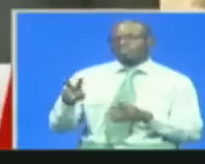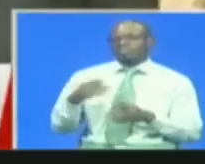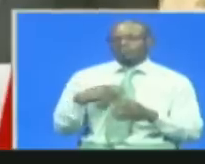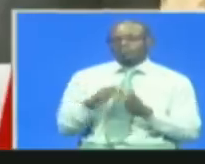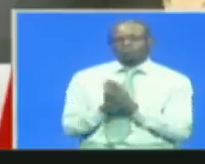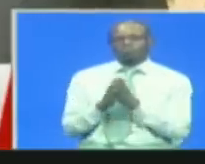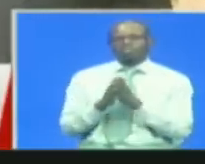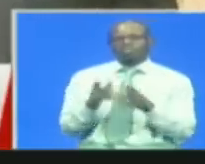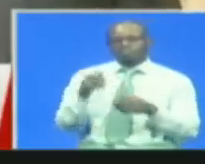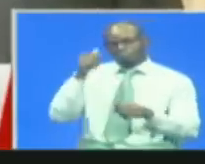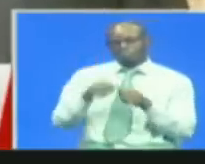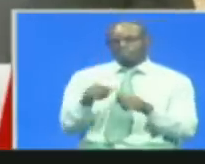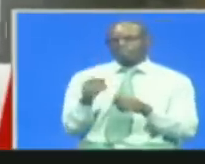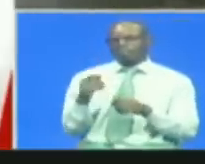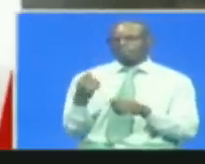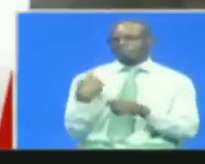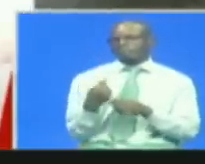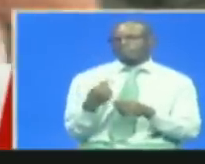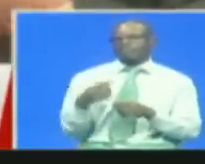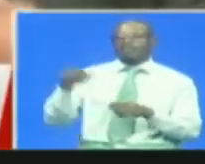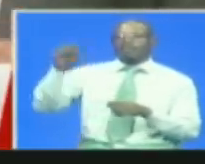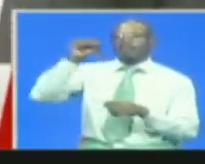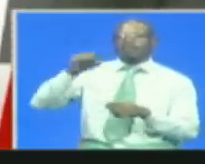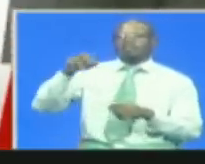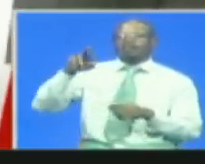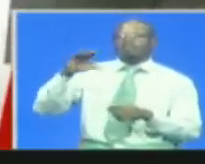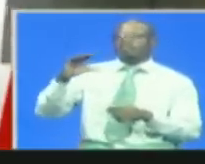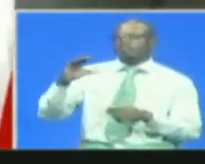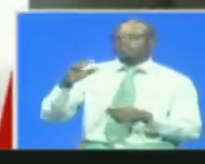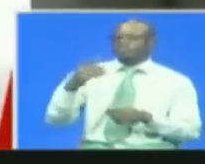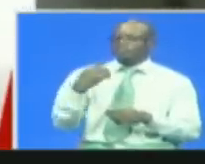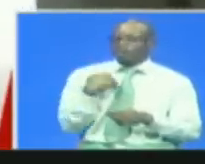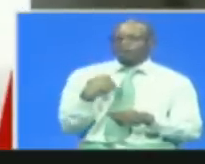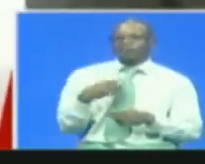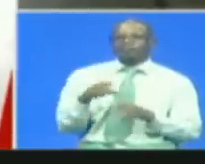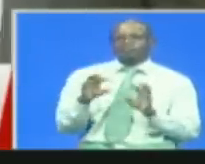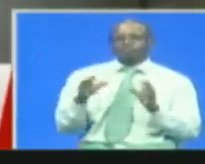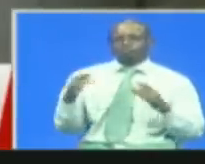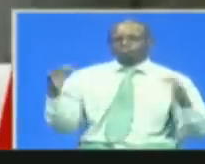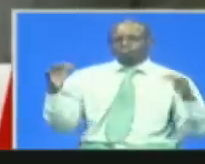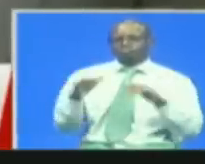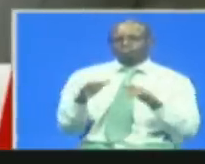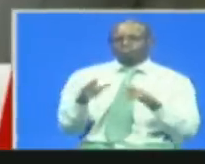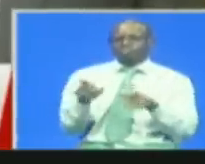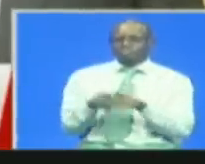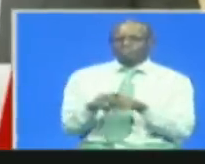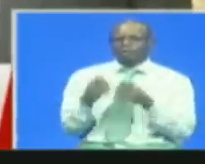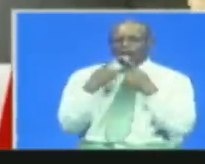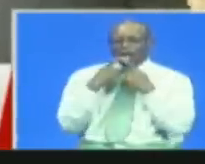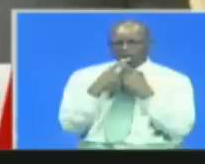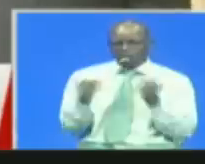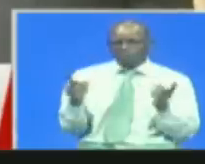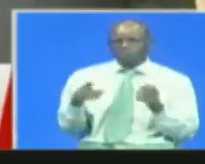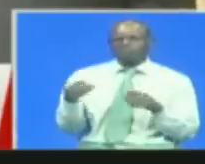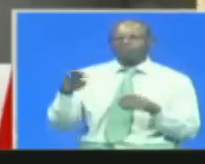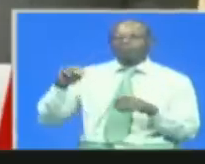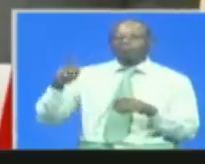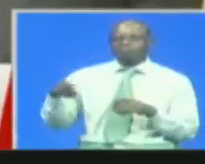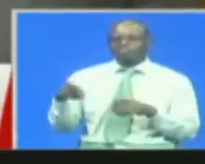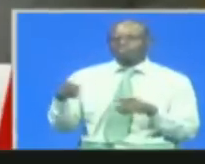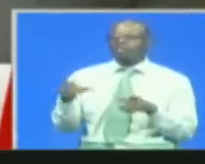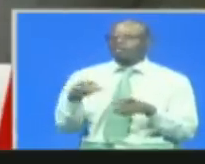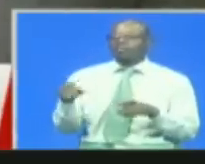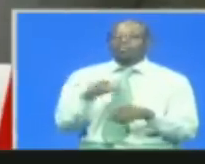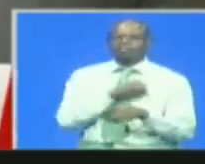remember yesterday, the SRC had a press conference and demanded that members of parliament, this is including members of the National Assembly and the Senate,